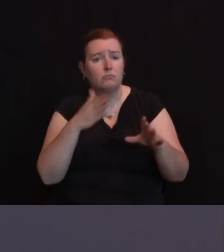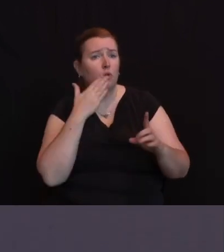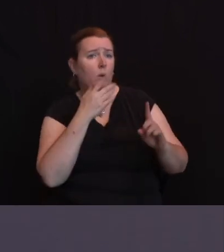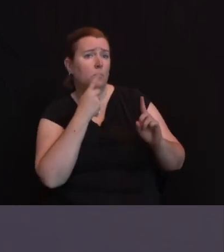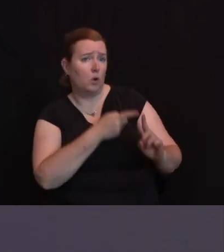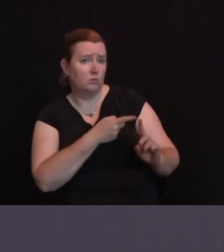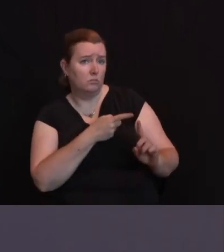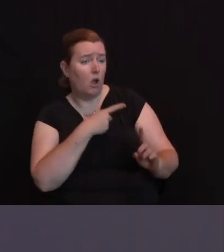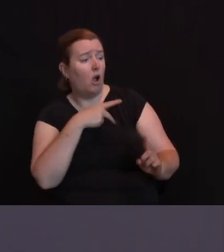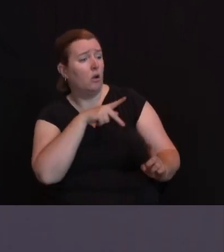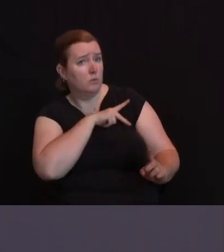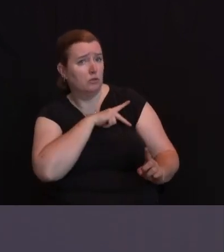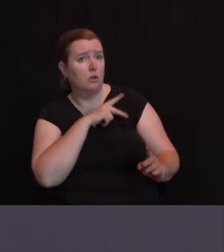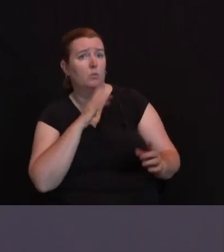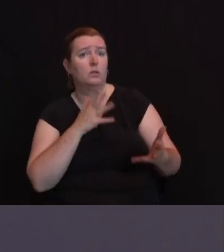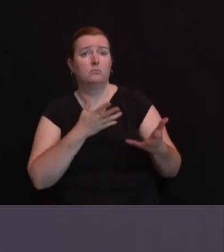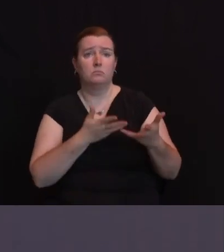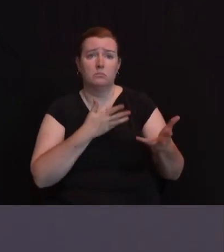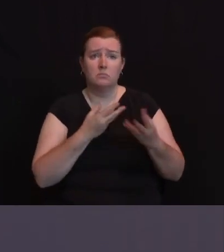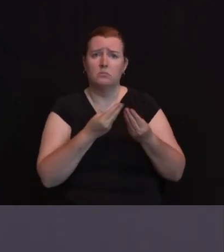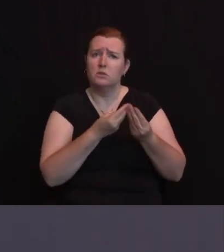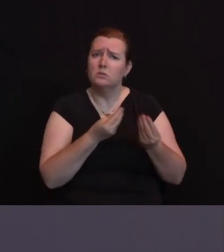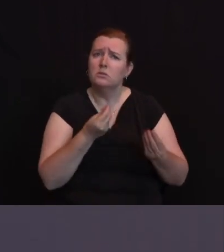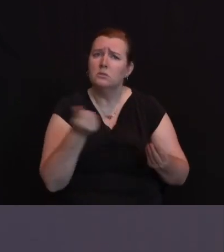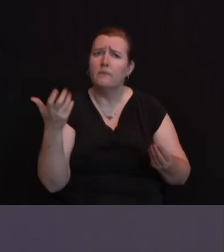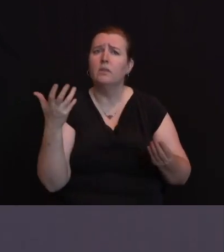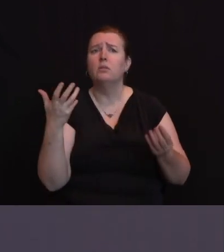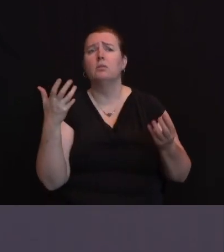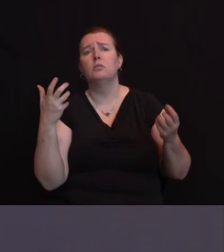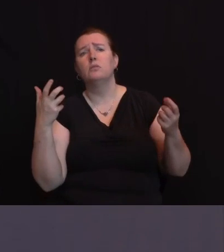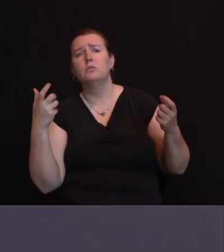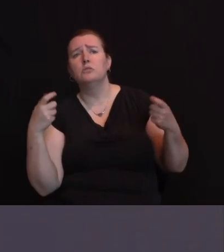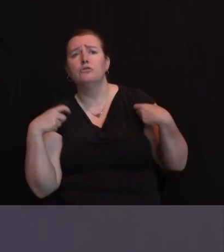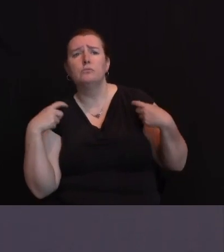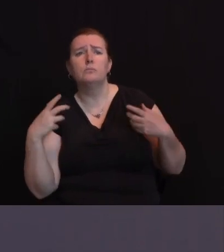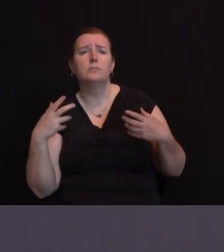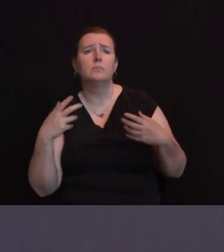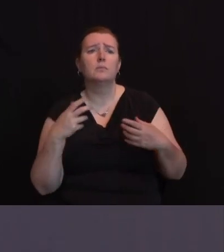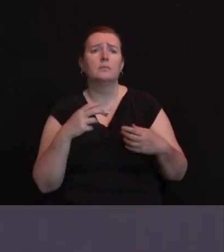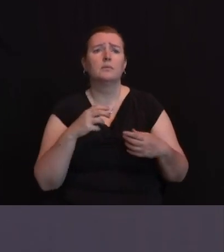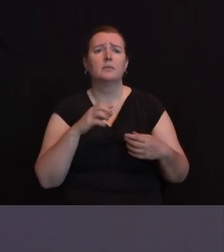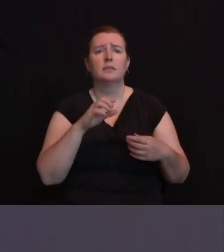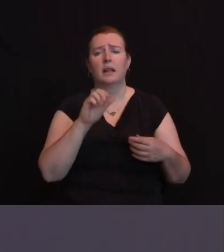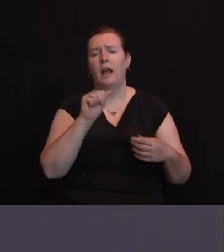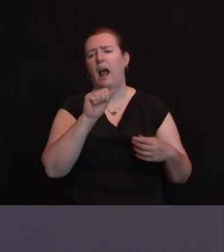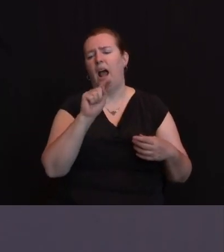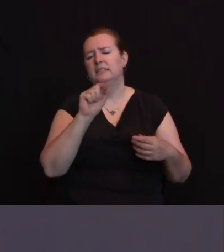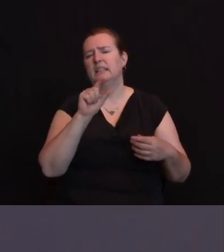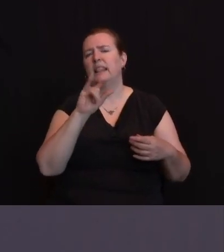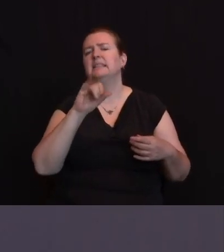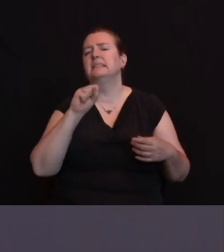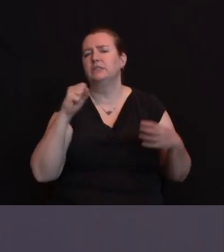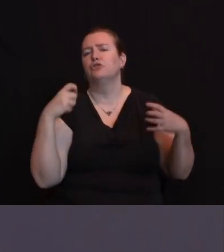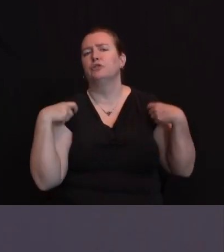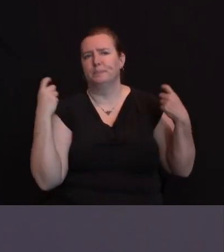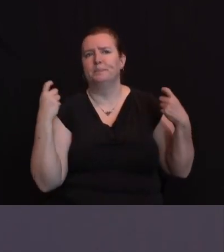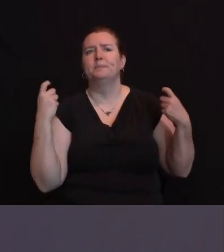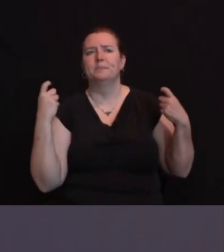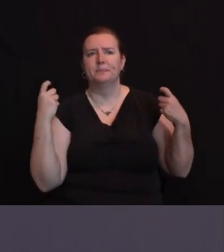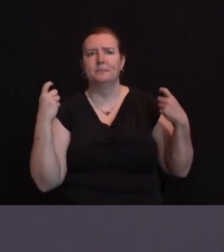with folks. I'll give you a shout out to the guys at Atlantic Health who have an outpost